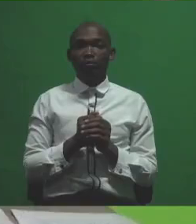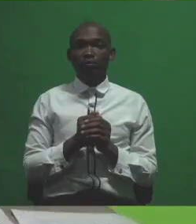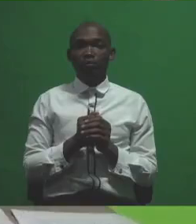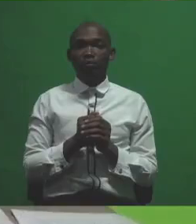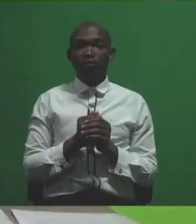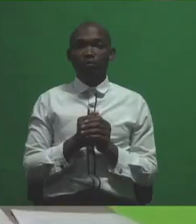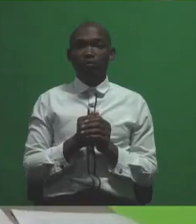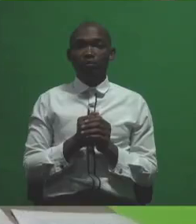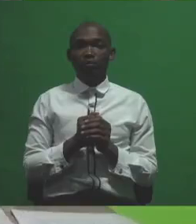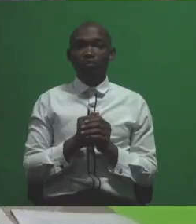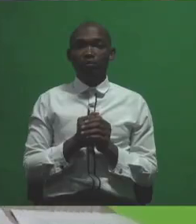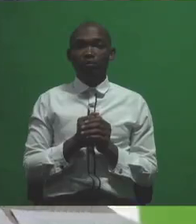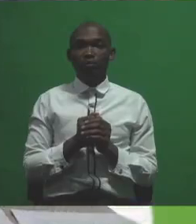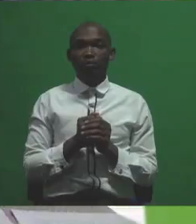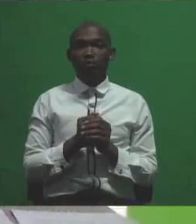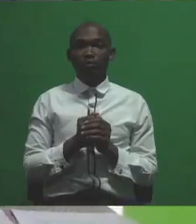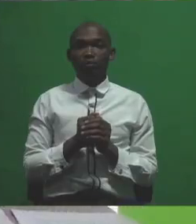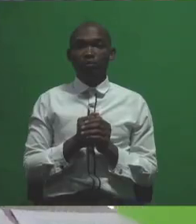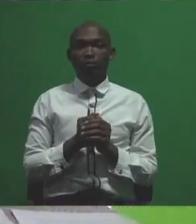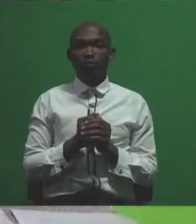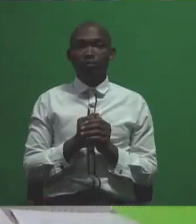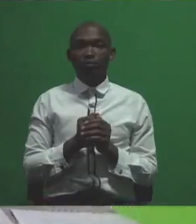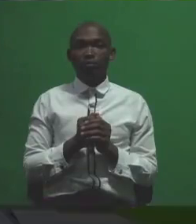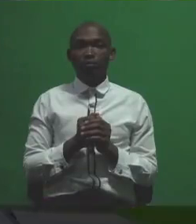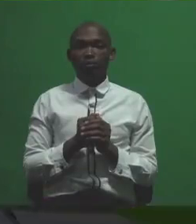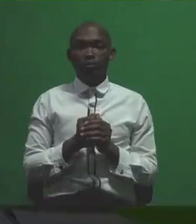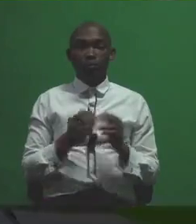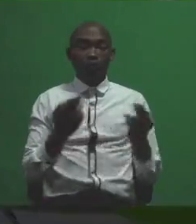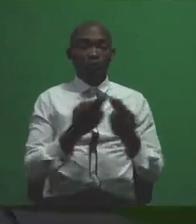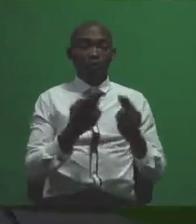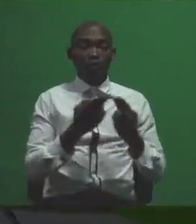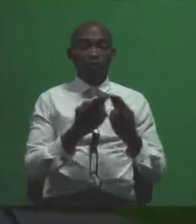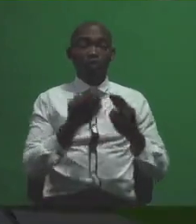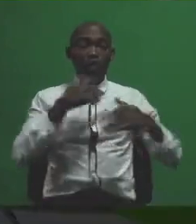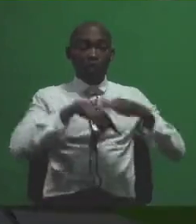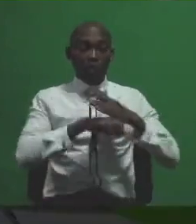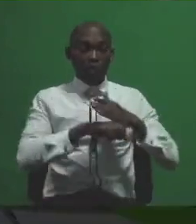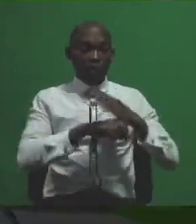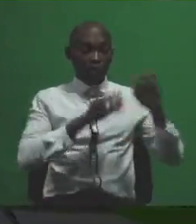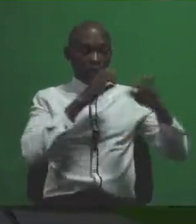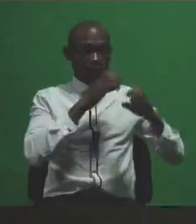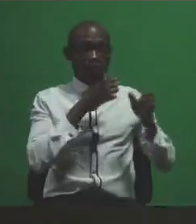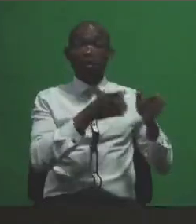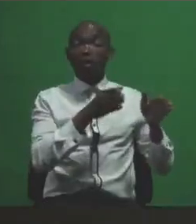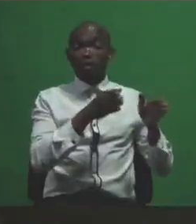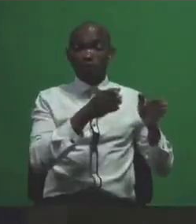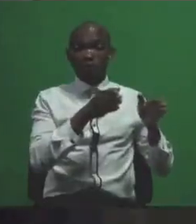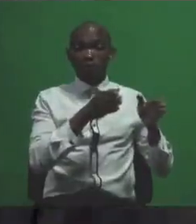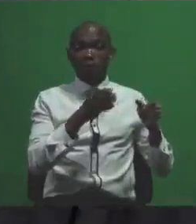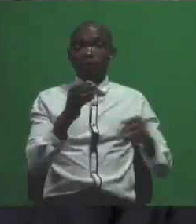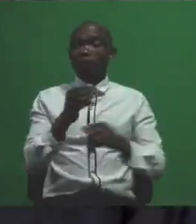They should open outwards. Also in laboratory, should